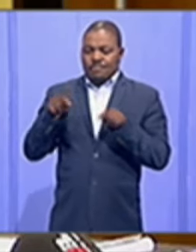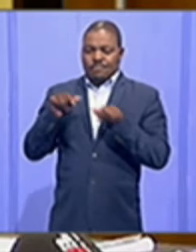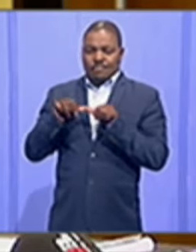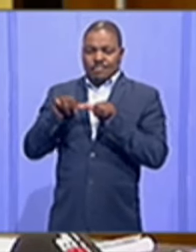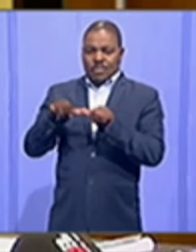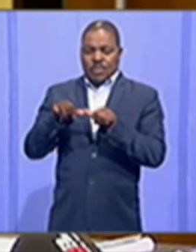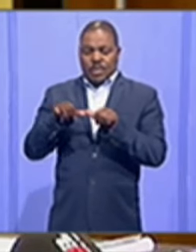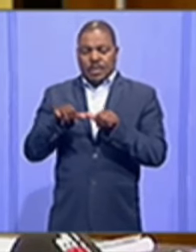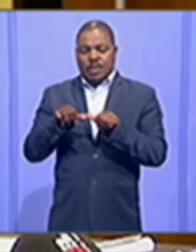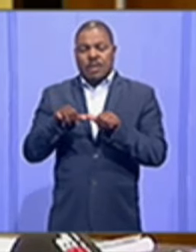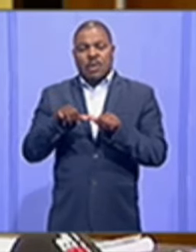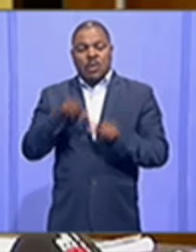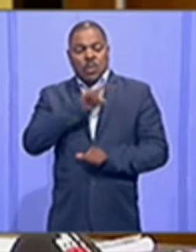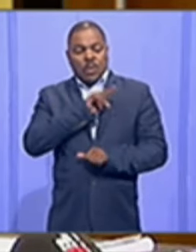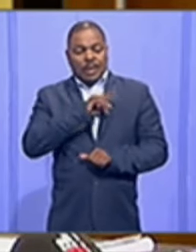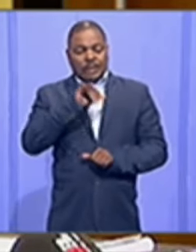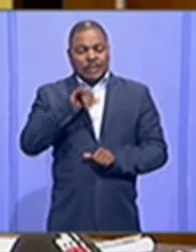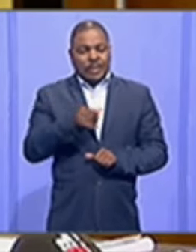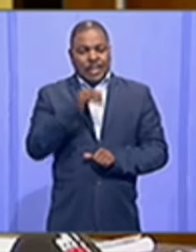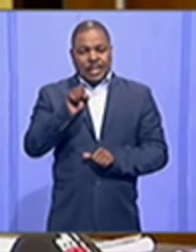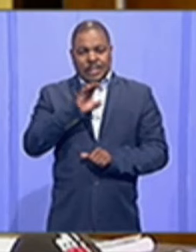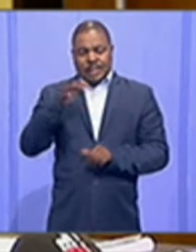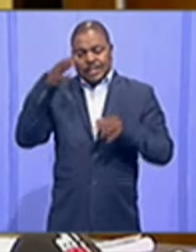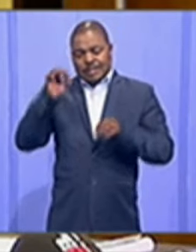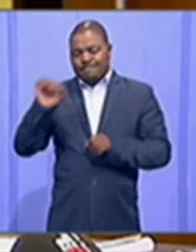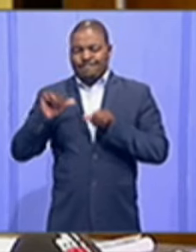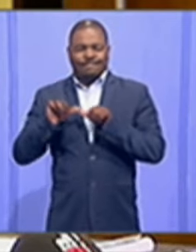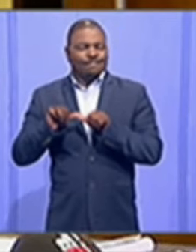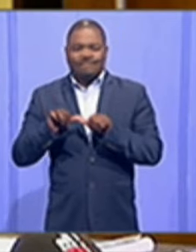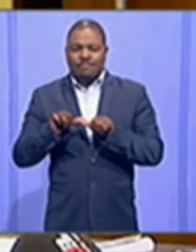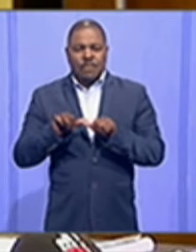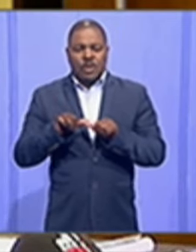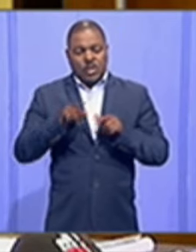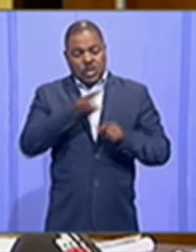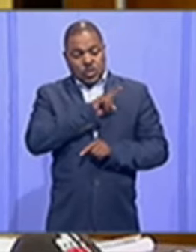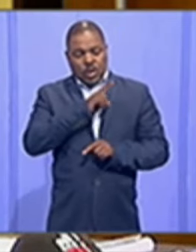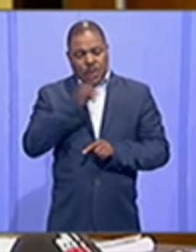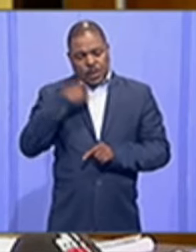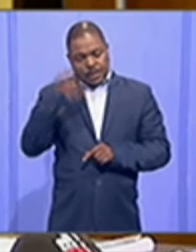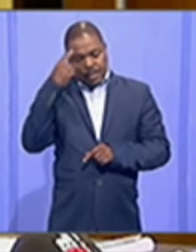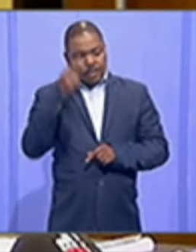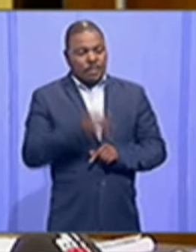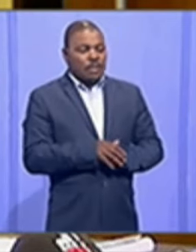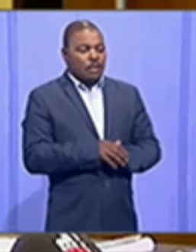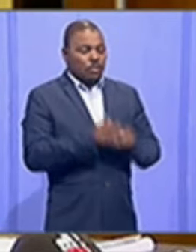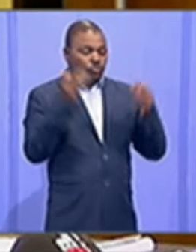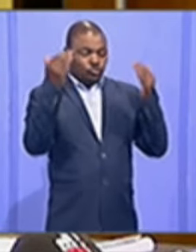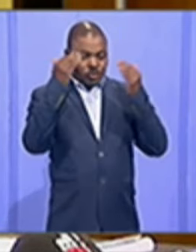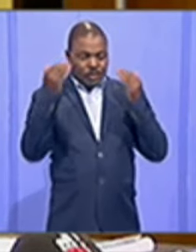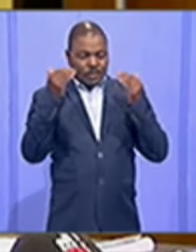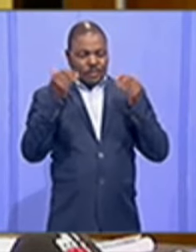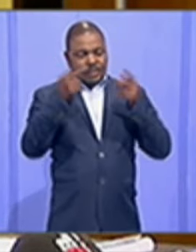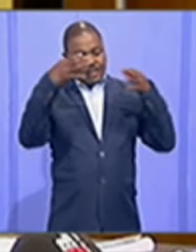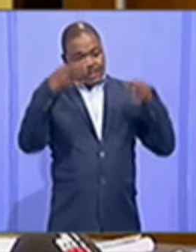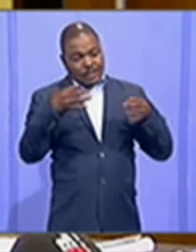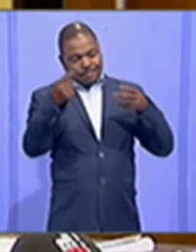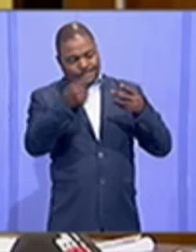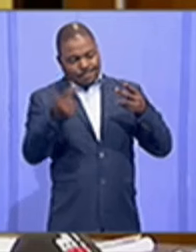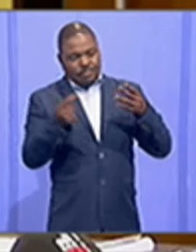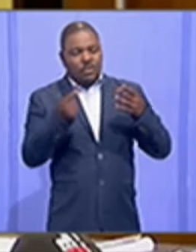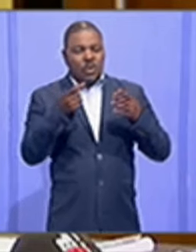invalidate the proceedings or the JSC or its decisions. And that's where we turn to the relevant judgments, because they make it very clear